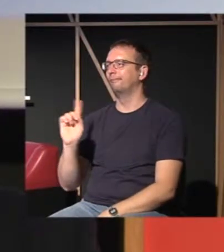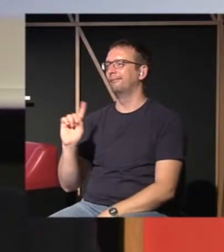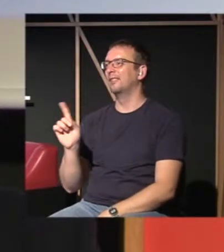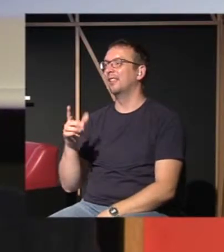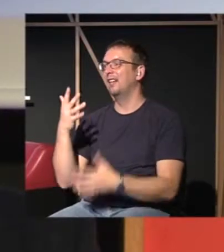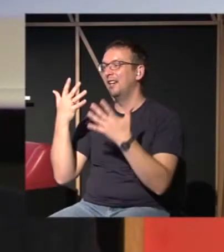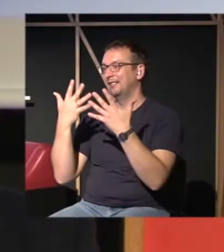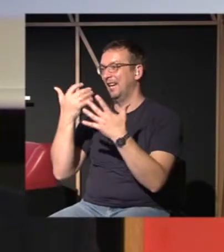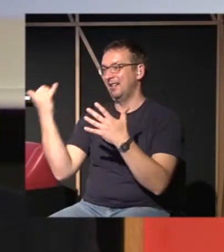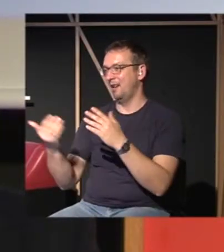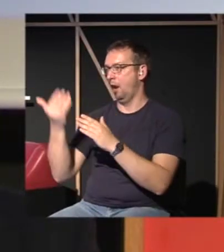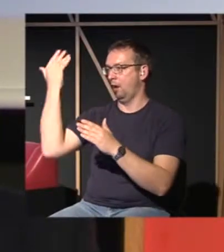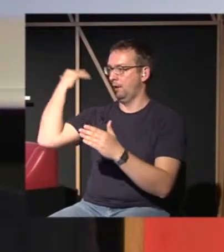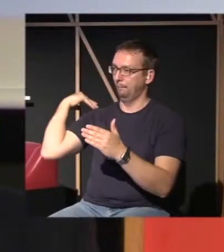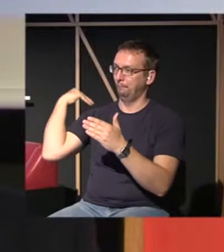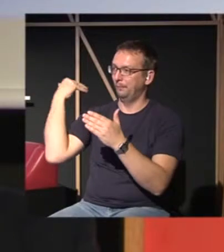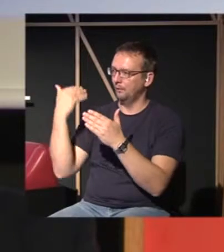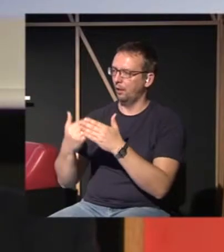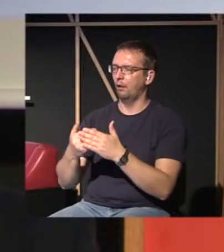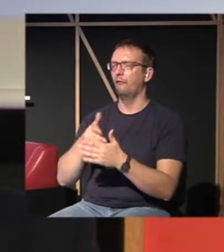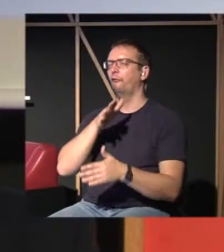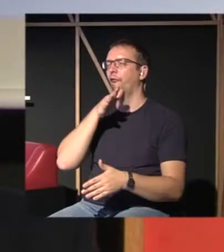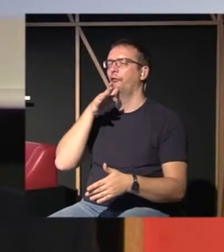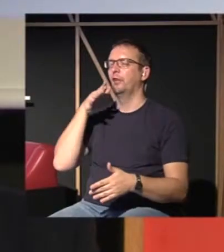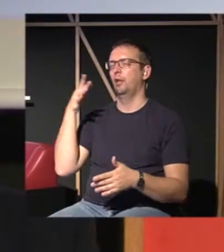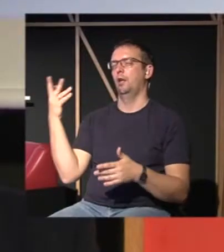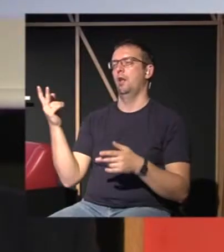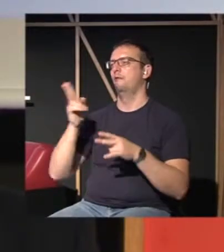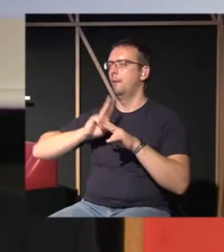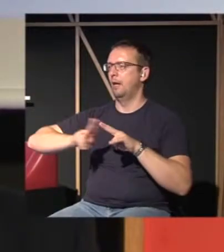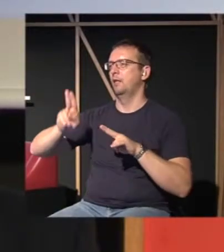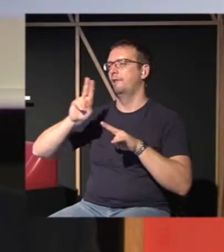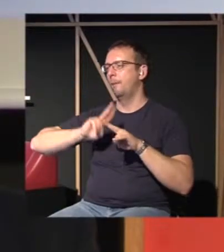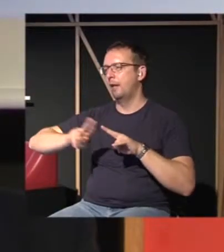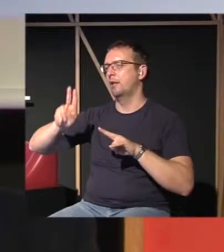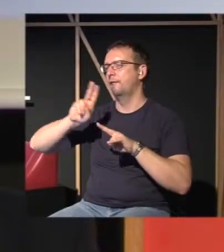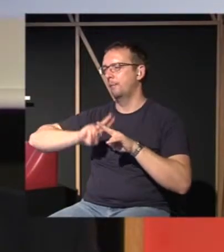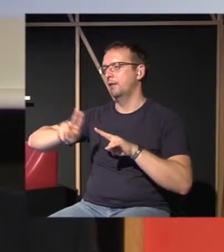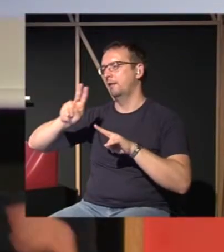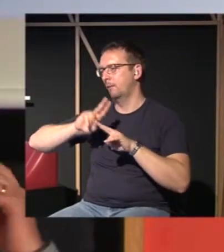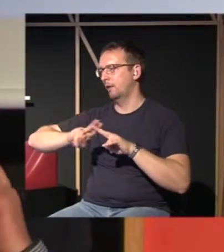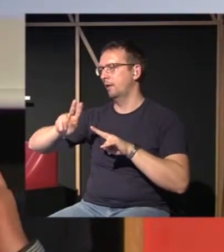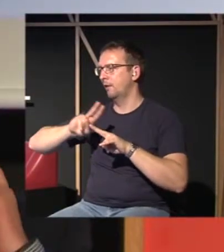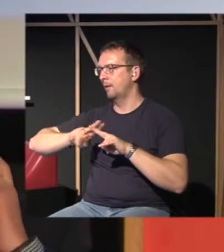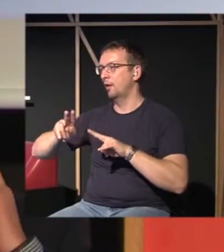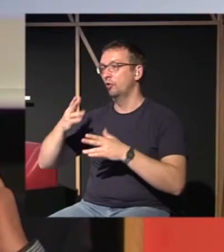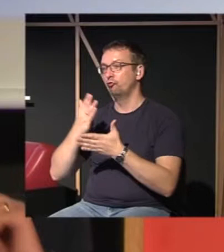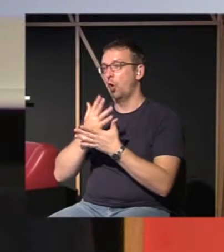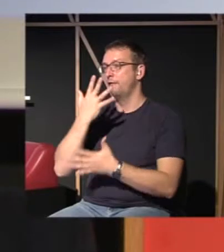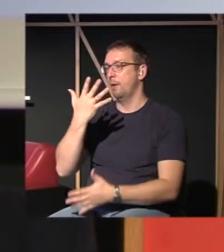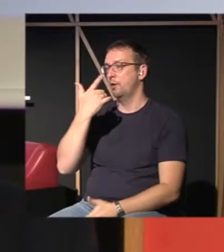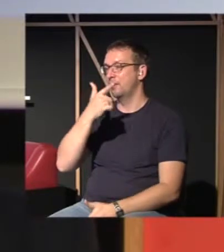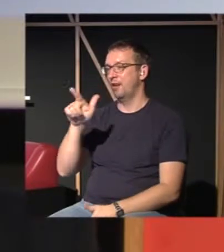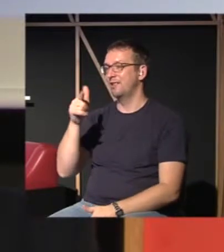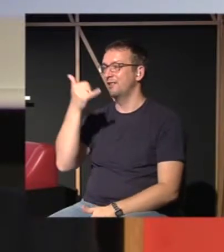included 3 different wheelchair viewing platforms. We've had ADC for over 25 years now. We now have